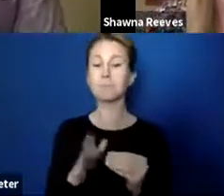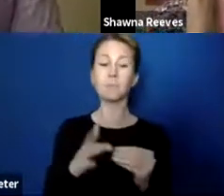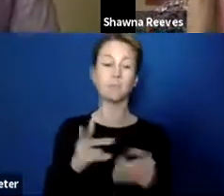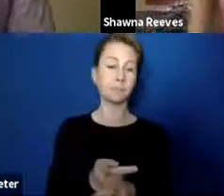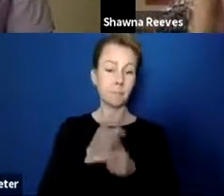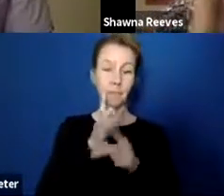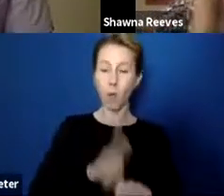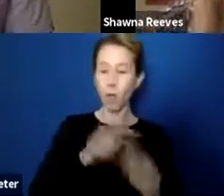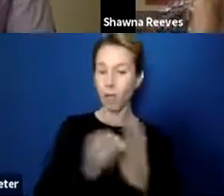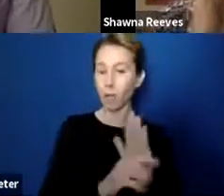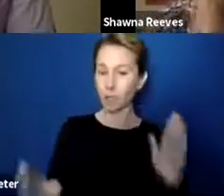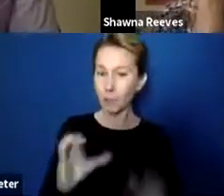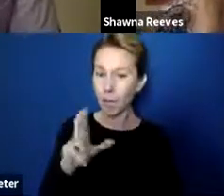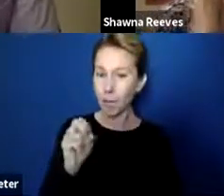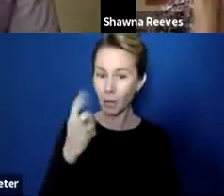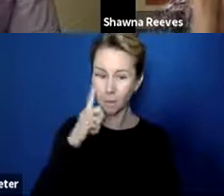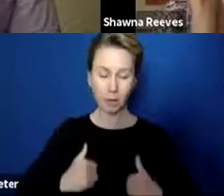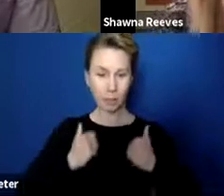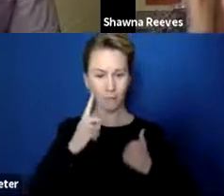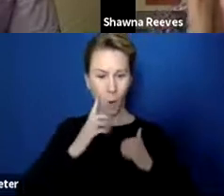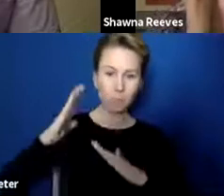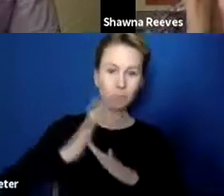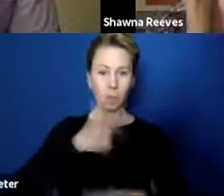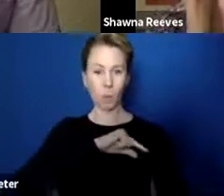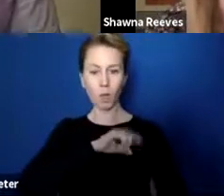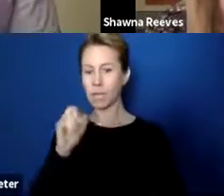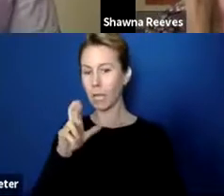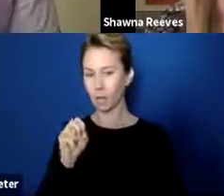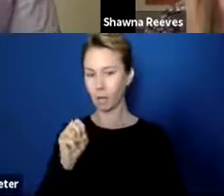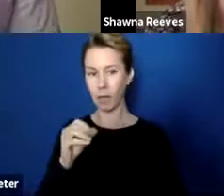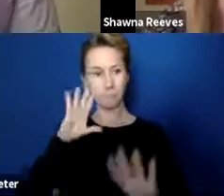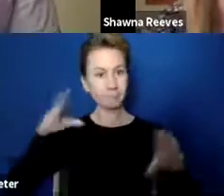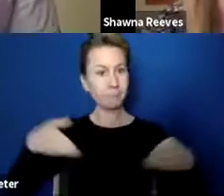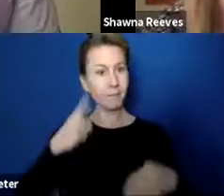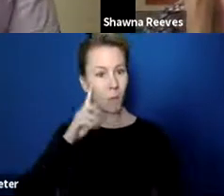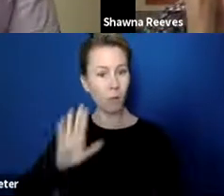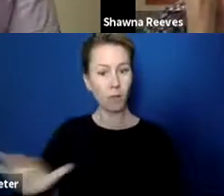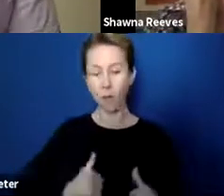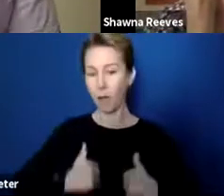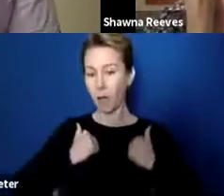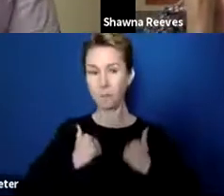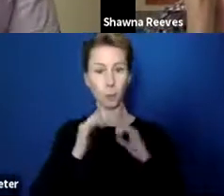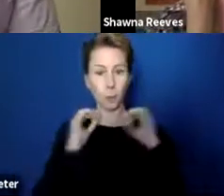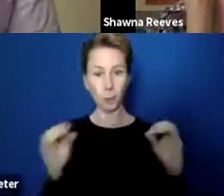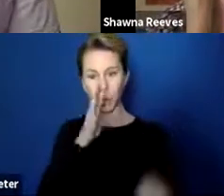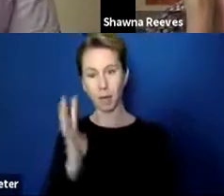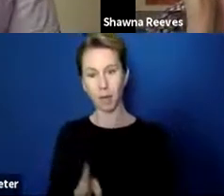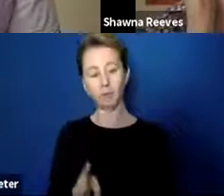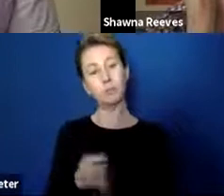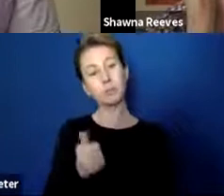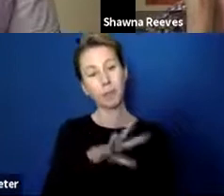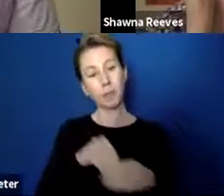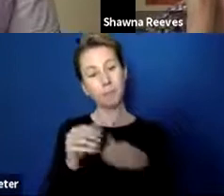Costa, Solano, and Alameda counties, because one county is not enough, where she's responsible for ensuring